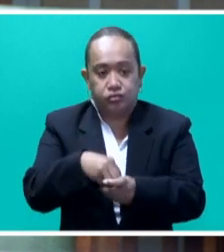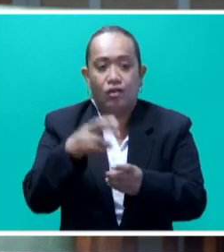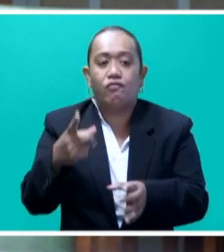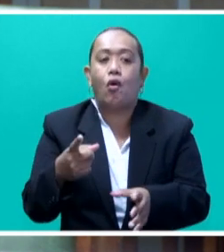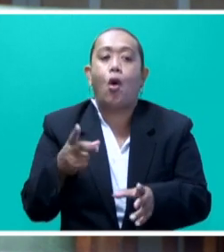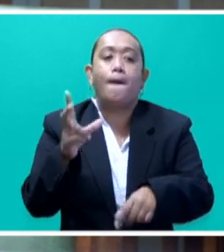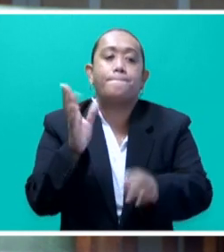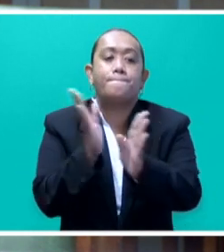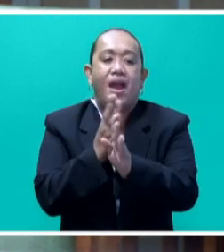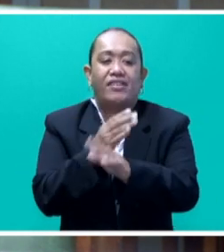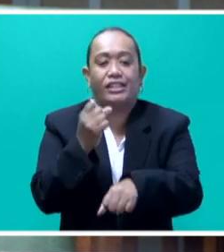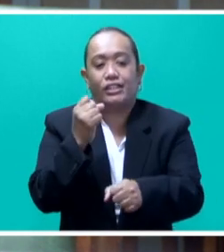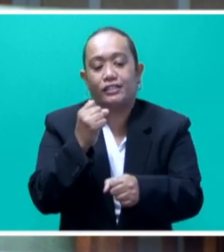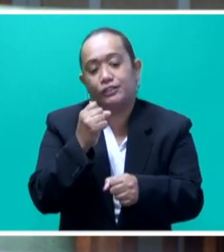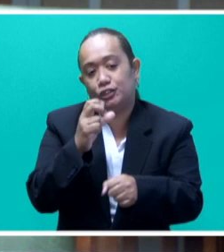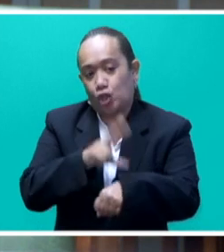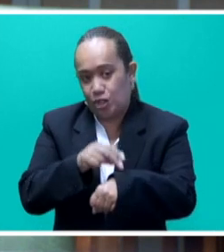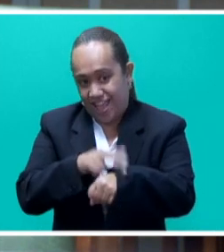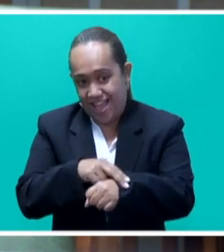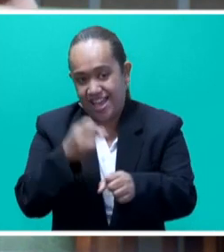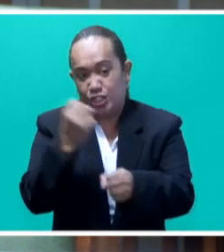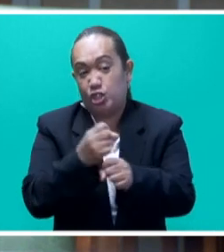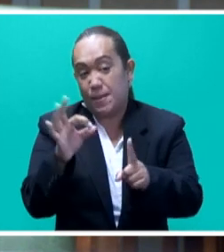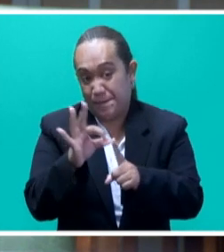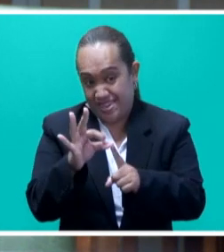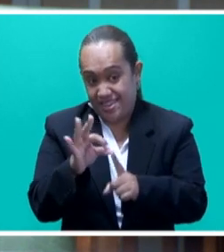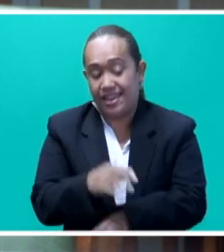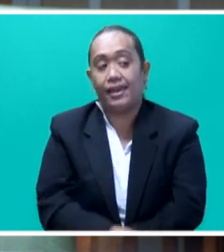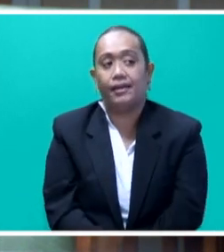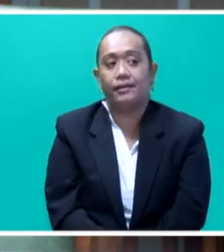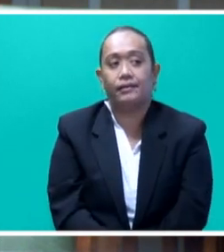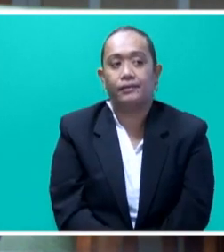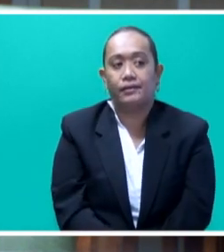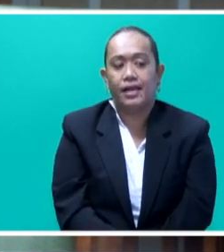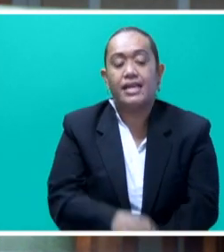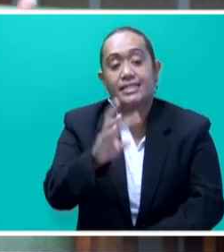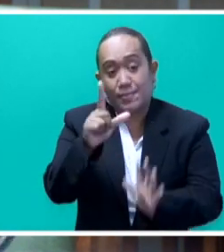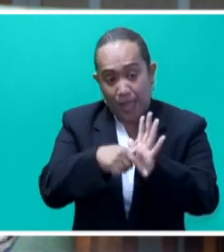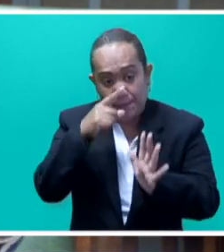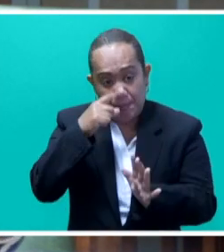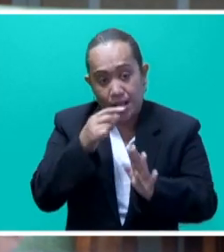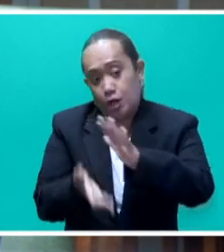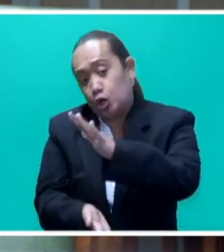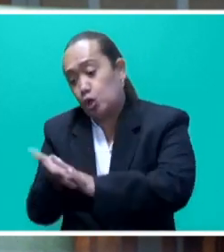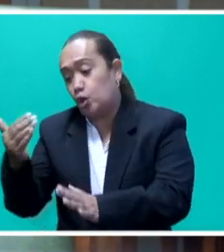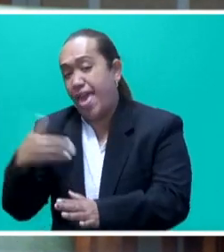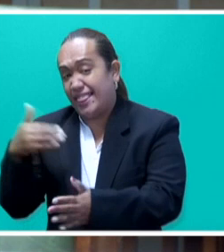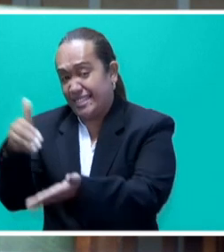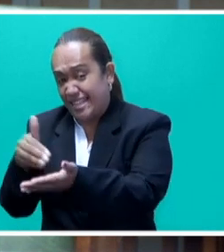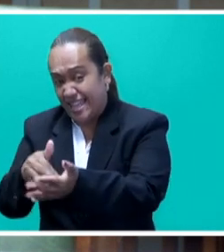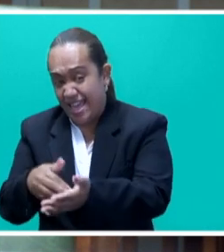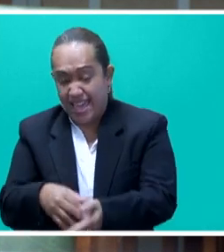services to Fijians who usually go to a public health system. They go to a health center or they go to a public hospital because they